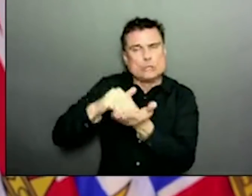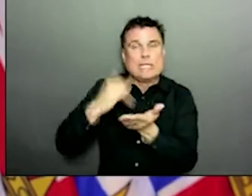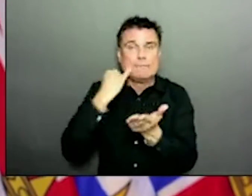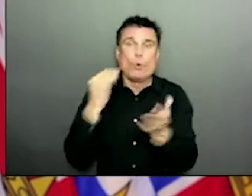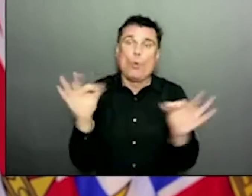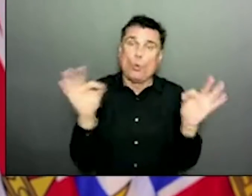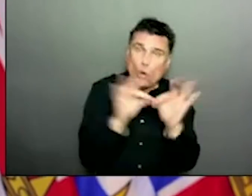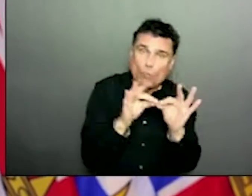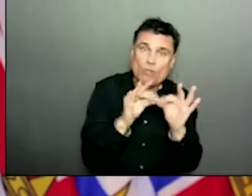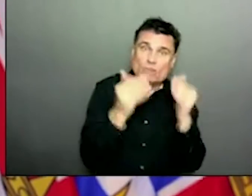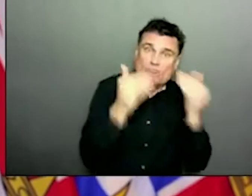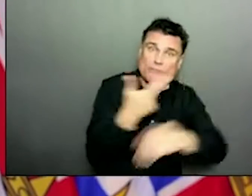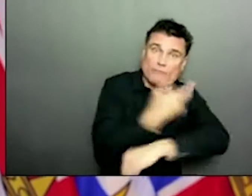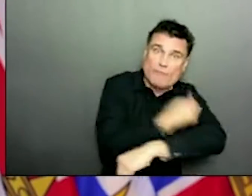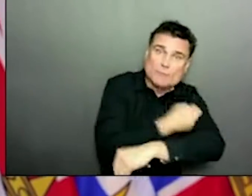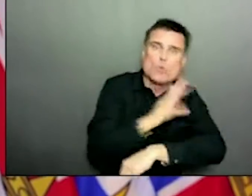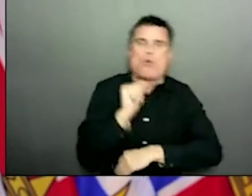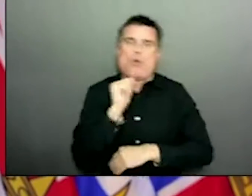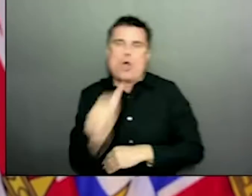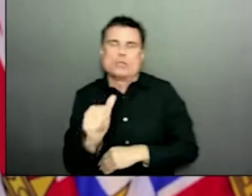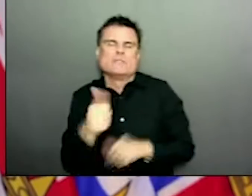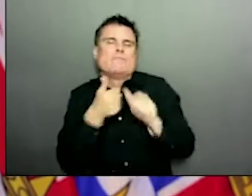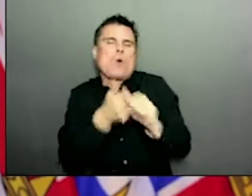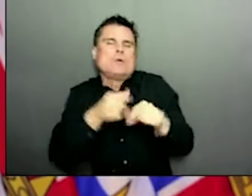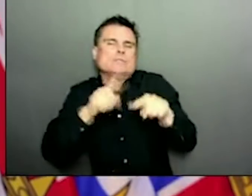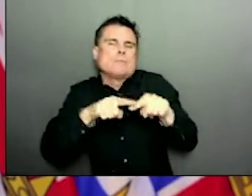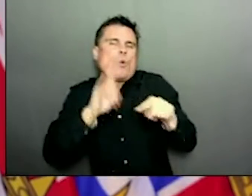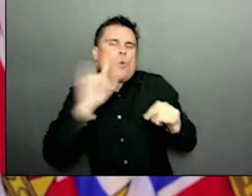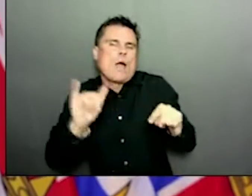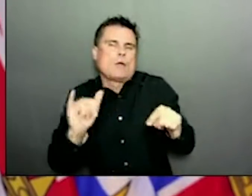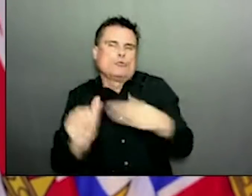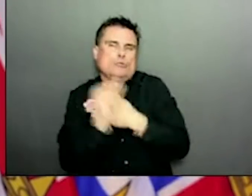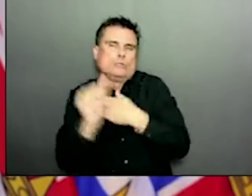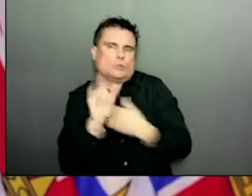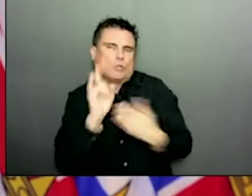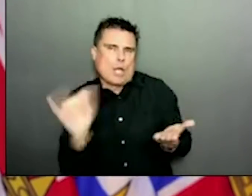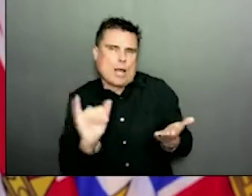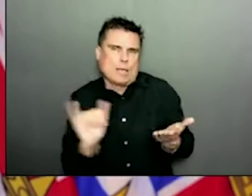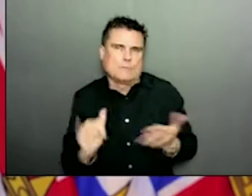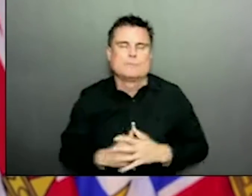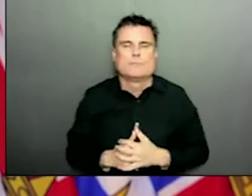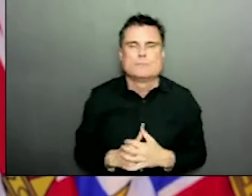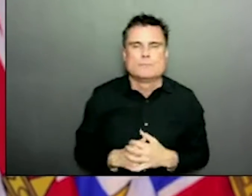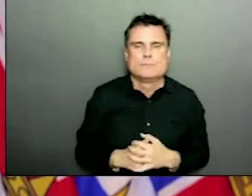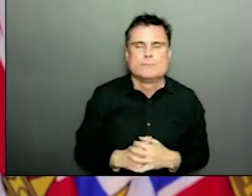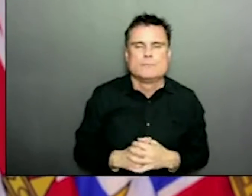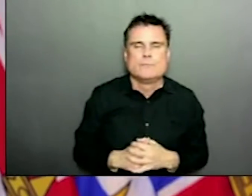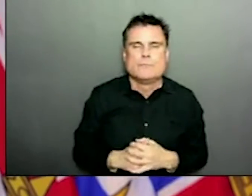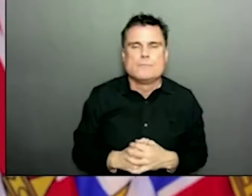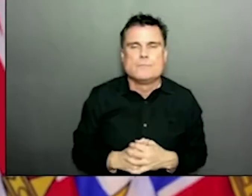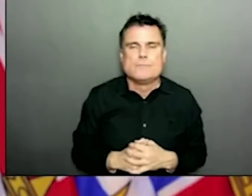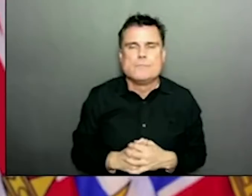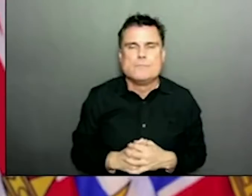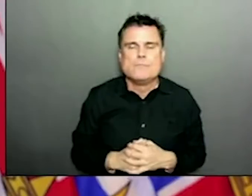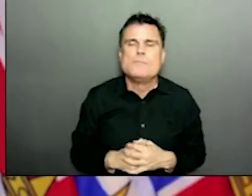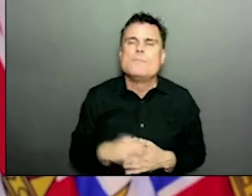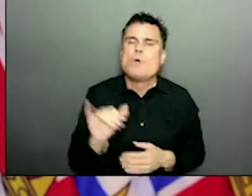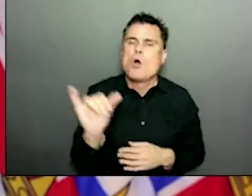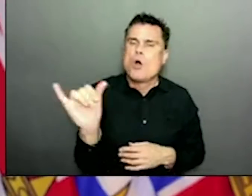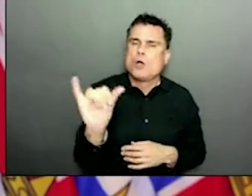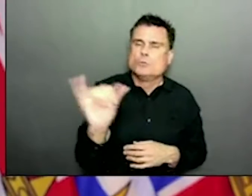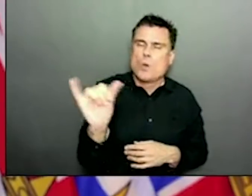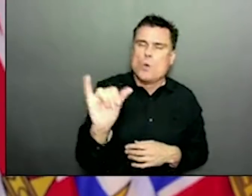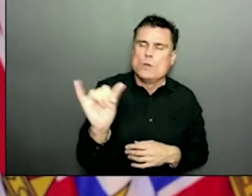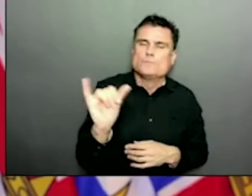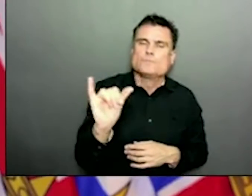It is also, of course, important to understand that while we continue to respond to the COVID-19 pandemic, if you need